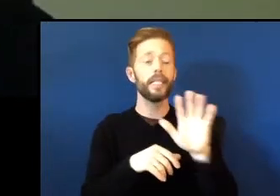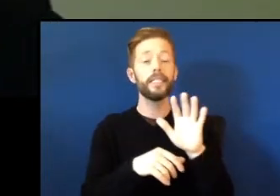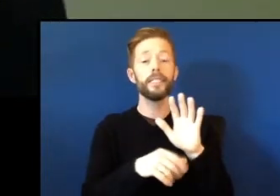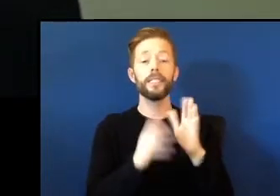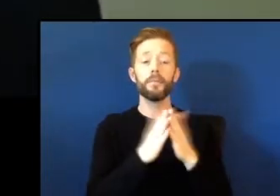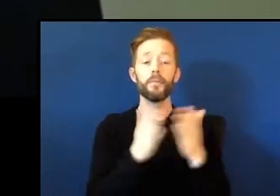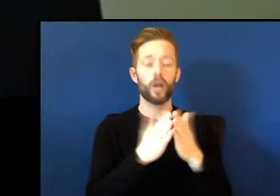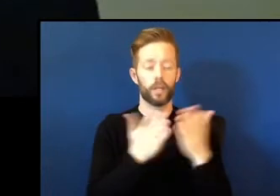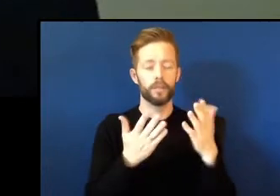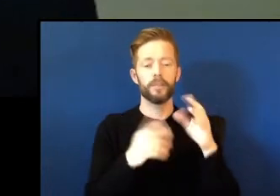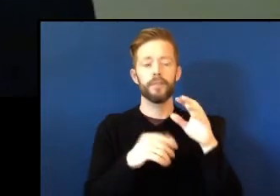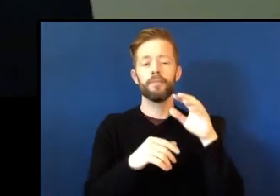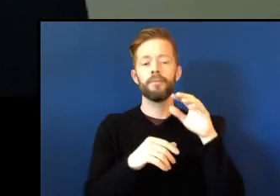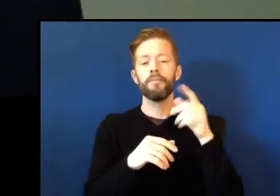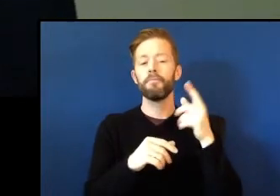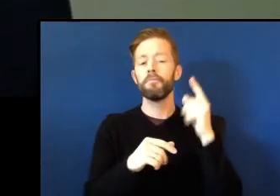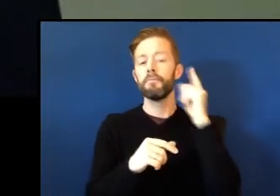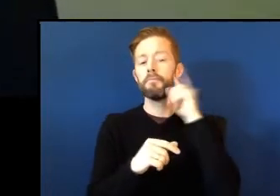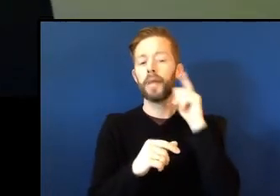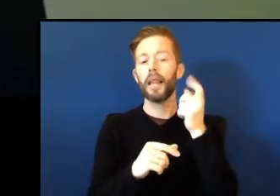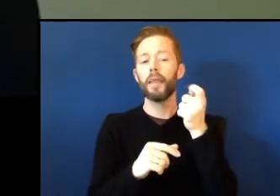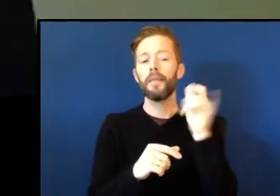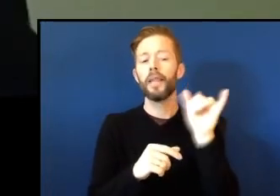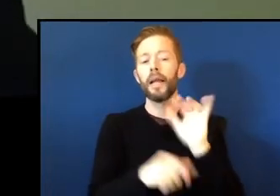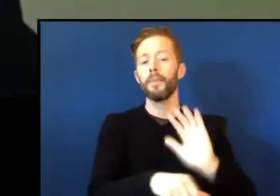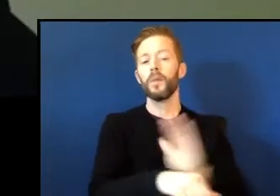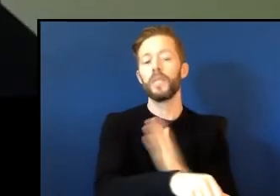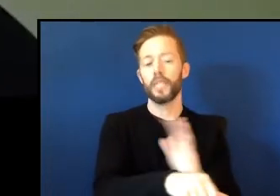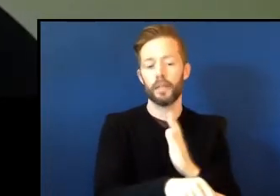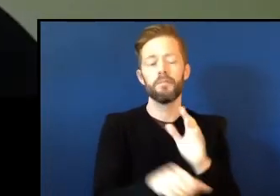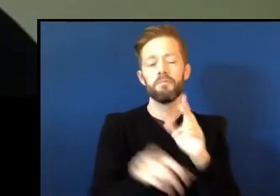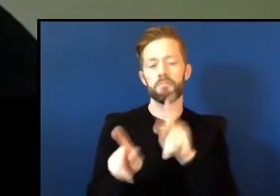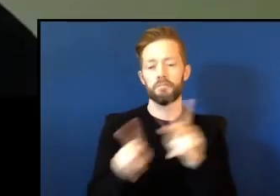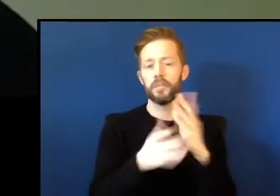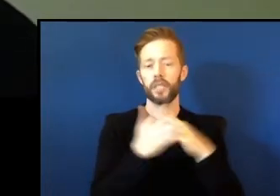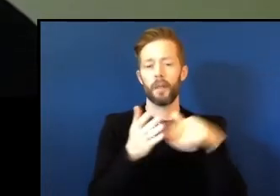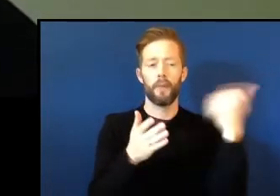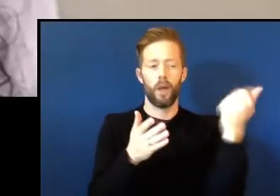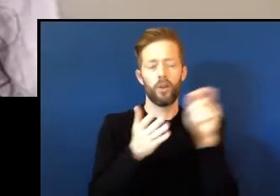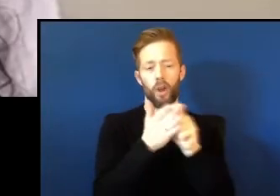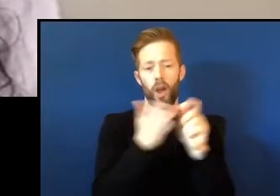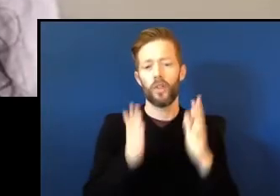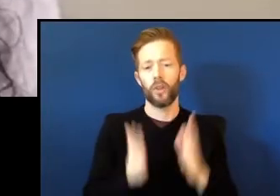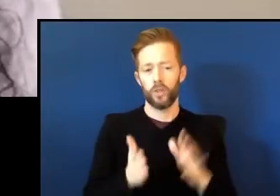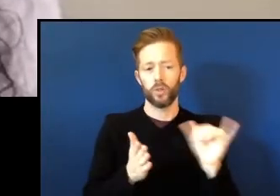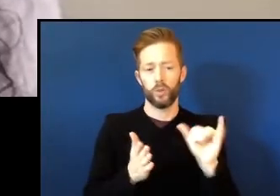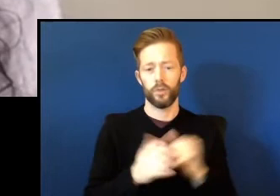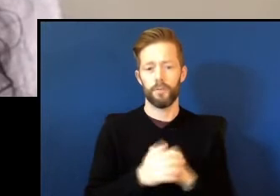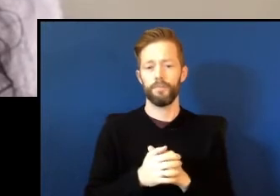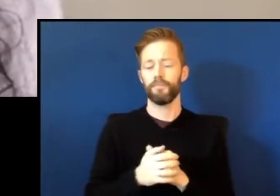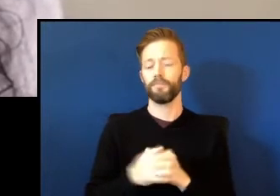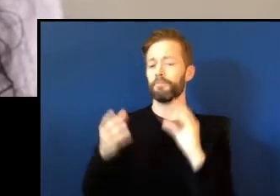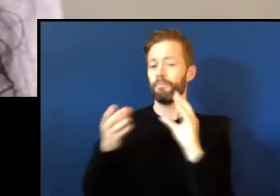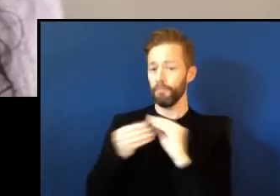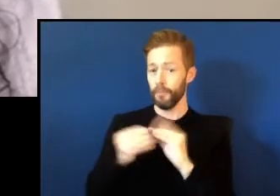musically written. There are some other authors that do that as well. And I know that for many parents, their children might be